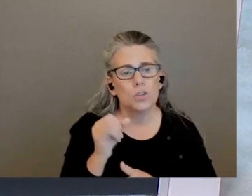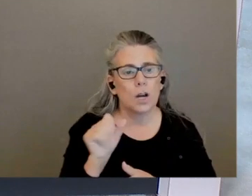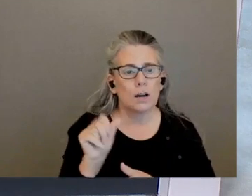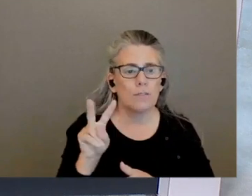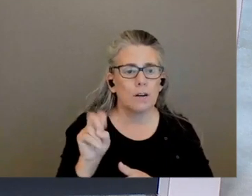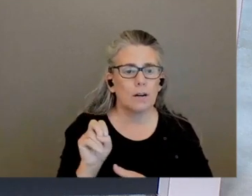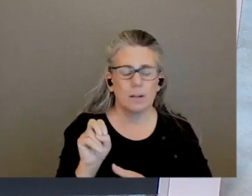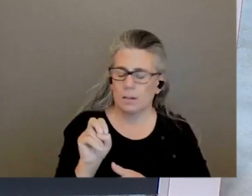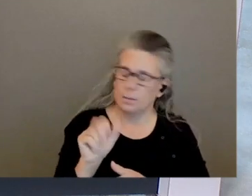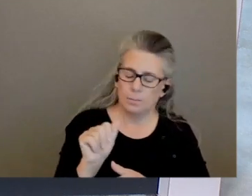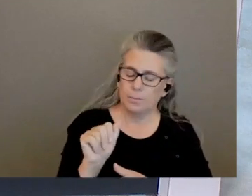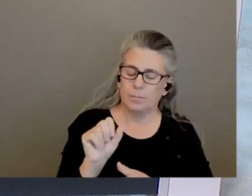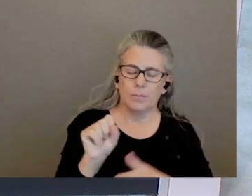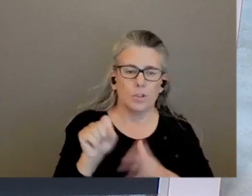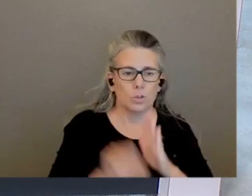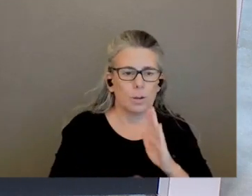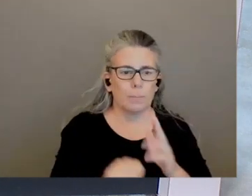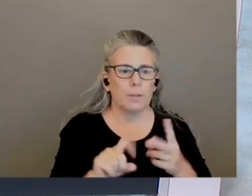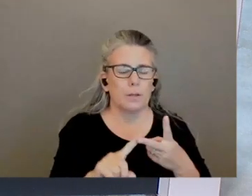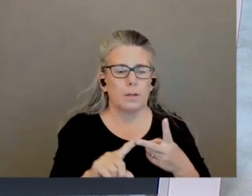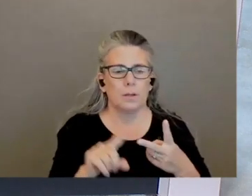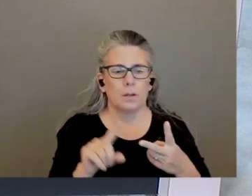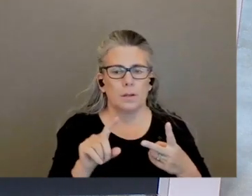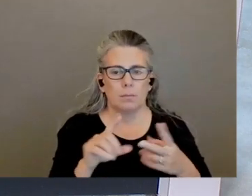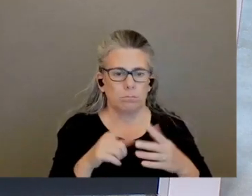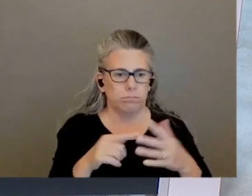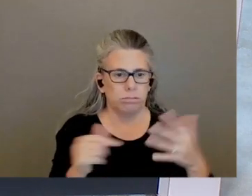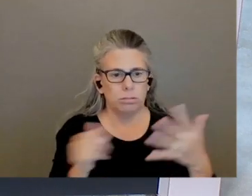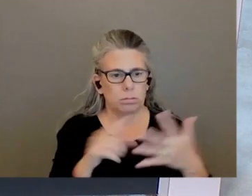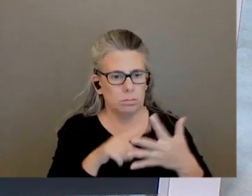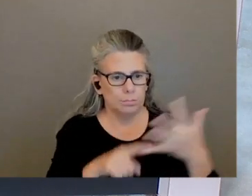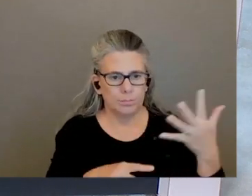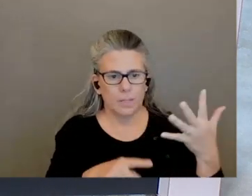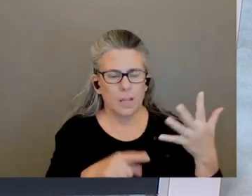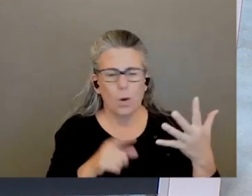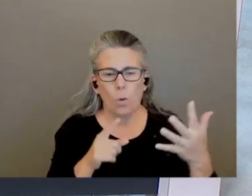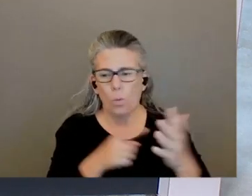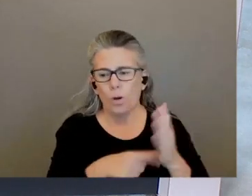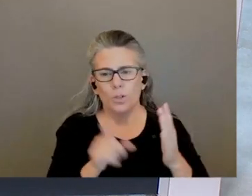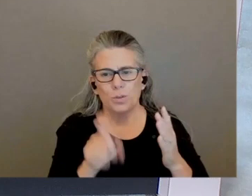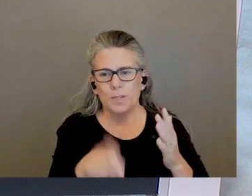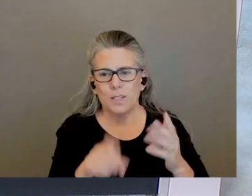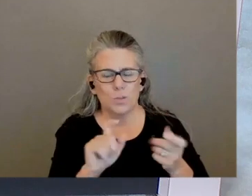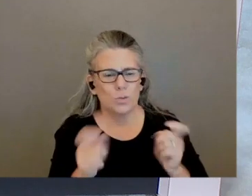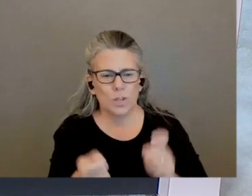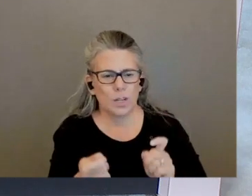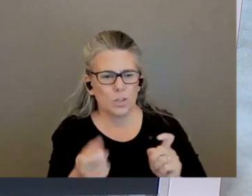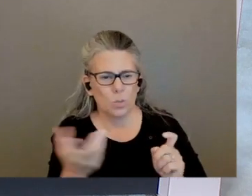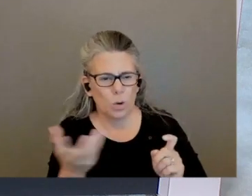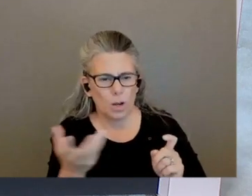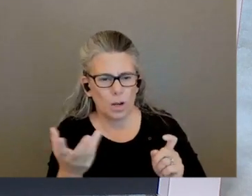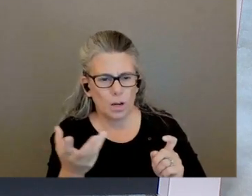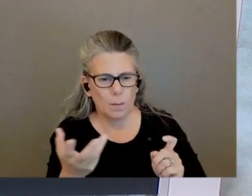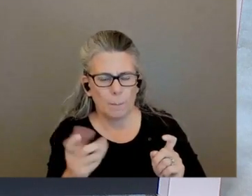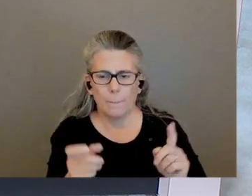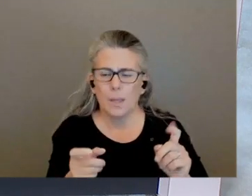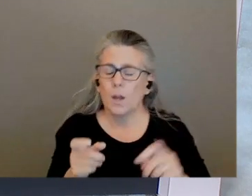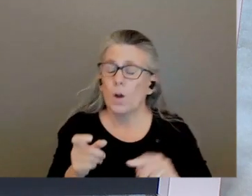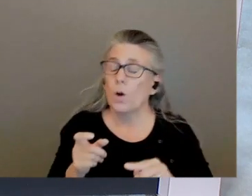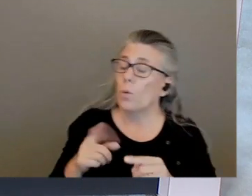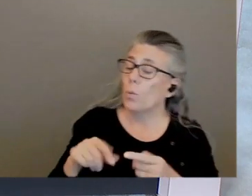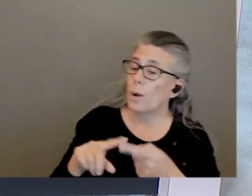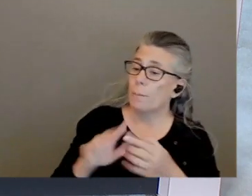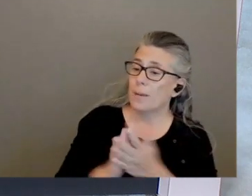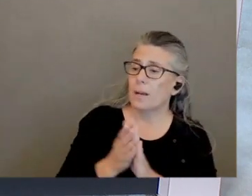like. So what are the applications that we need to change, actually? So when it becomes slightly harder is that when you